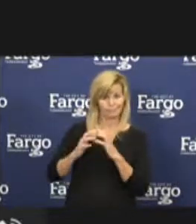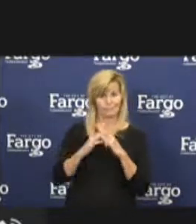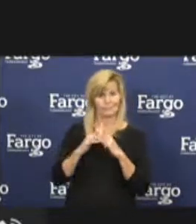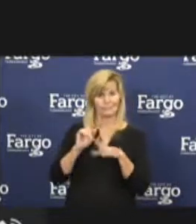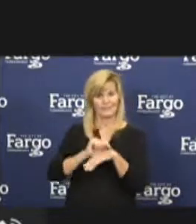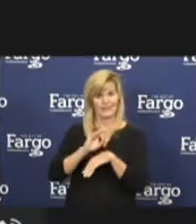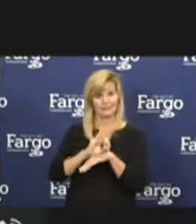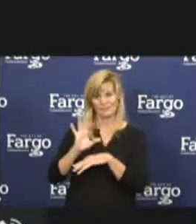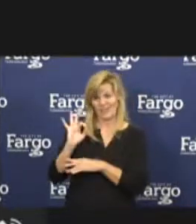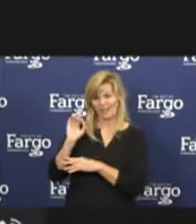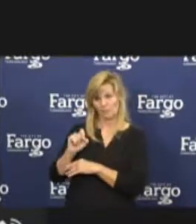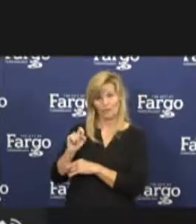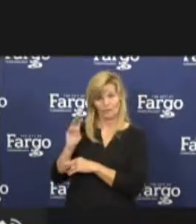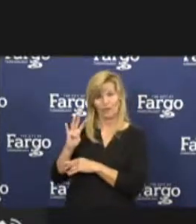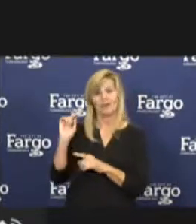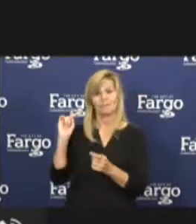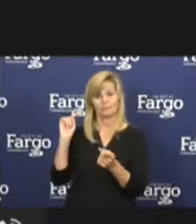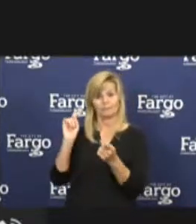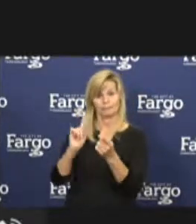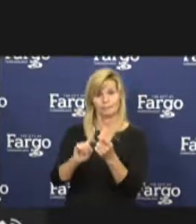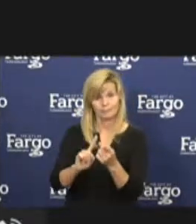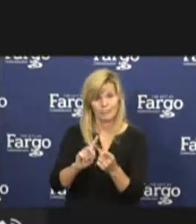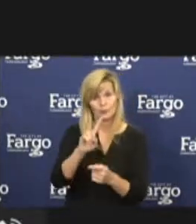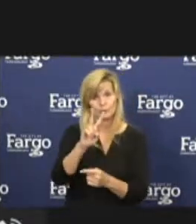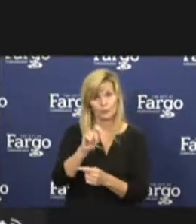established. Additionally, at